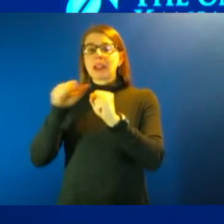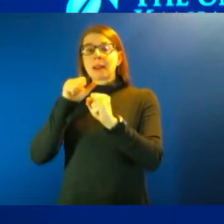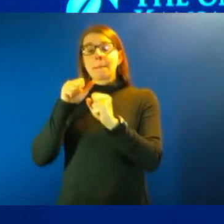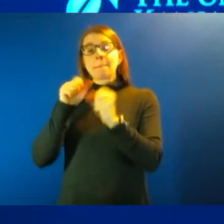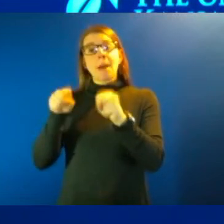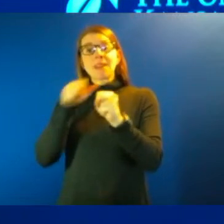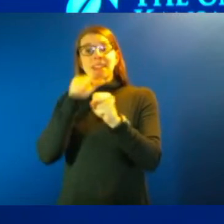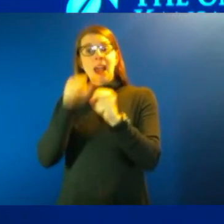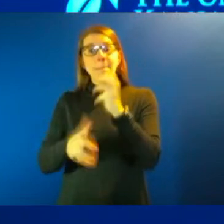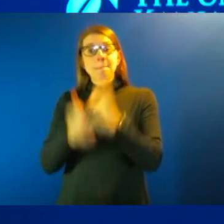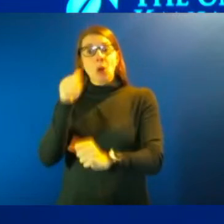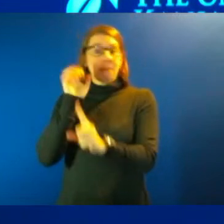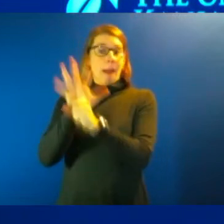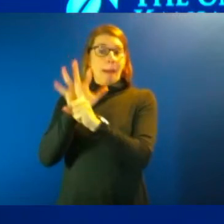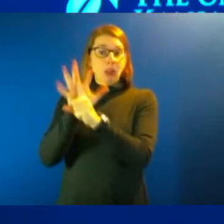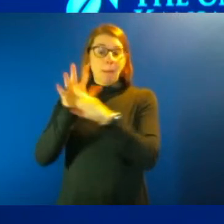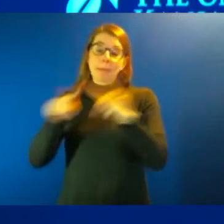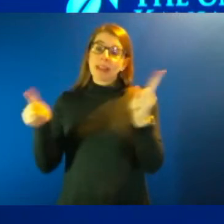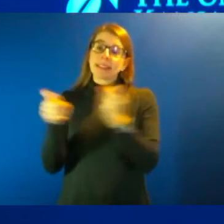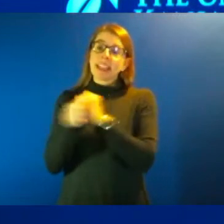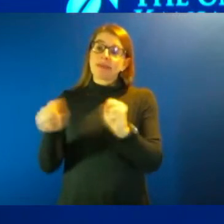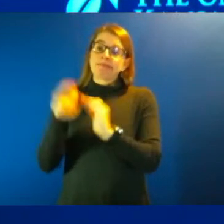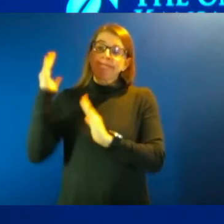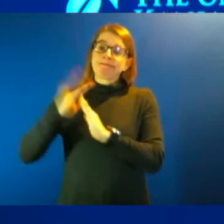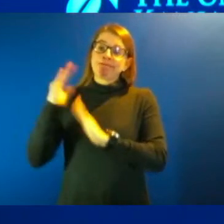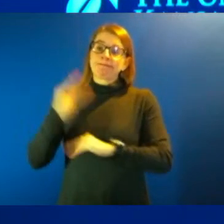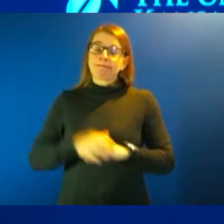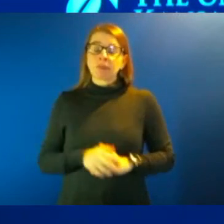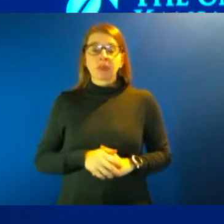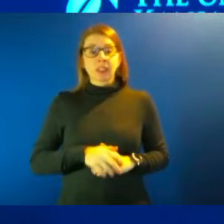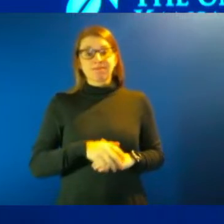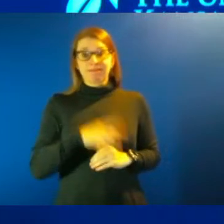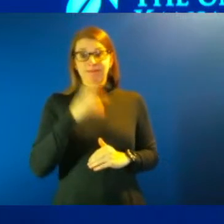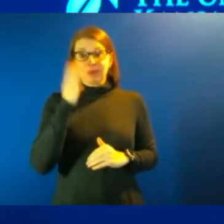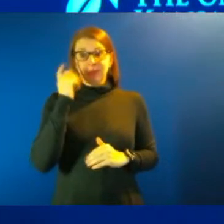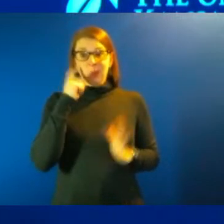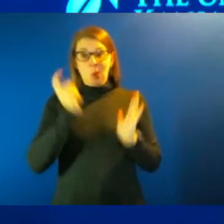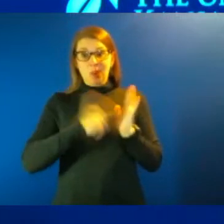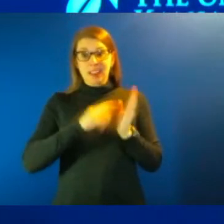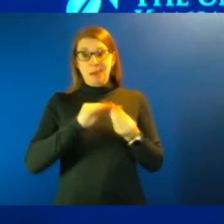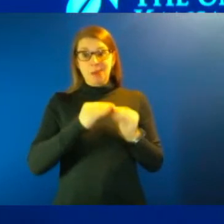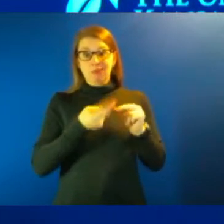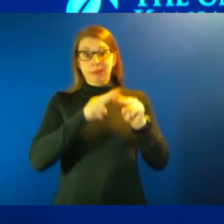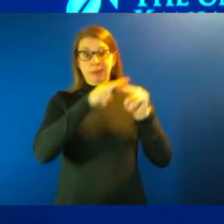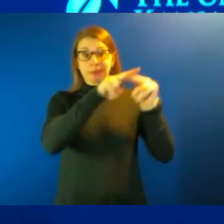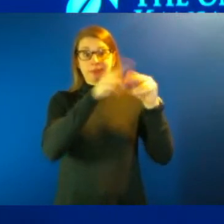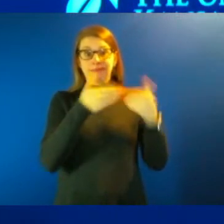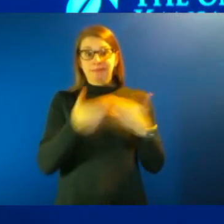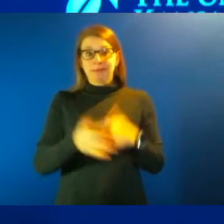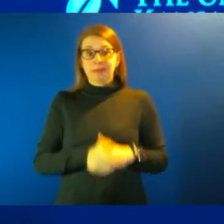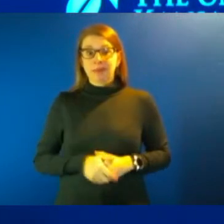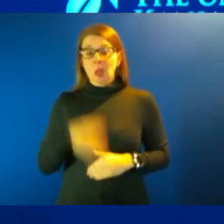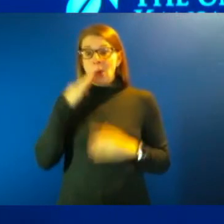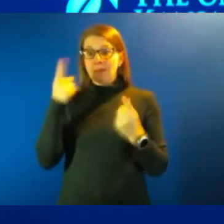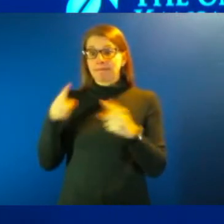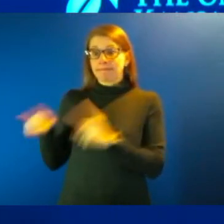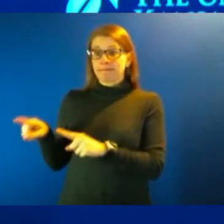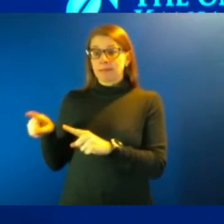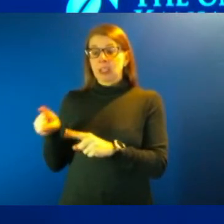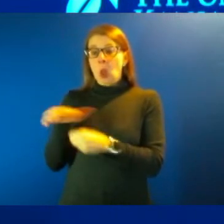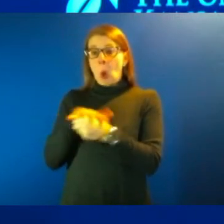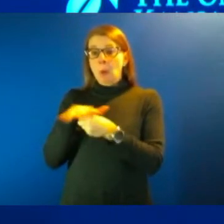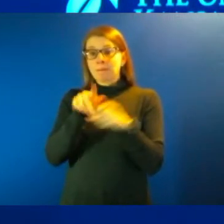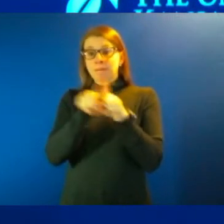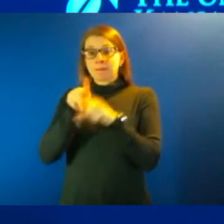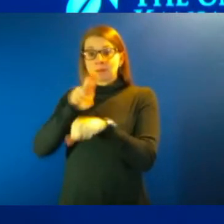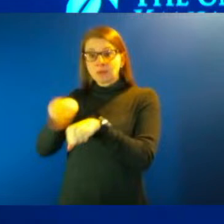it is the safest thing, in which see what's happened to the numbers, and we're going to get into that discussion, but we know what's going on locally and nationally. We know it in the